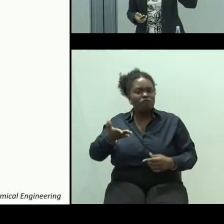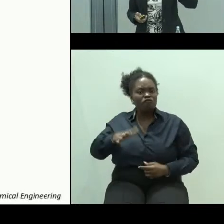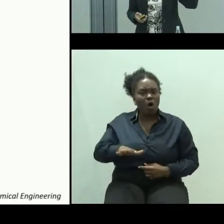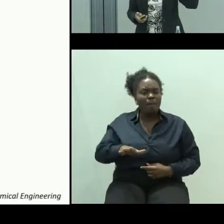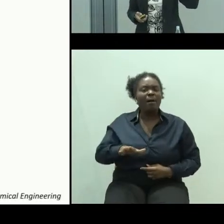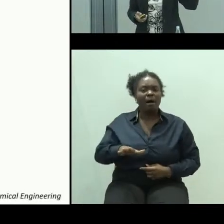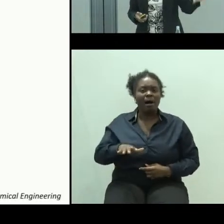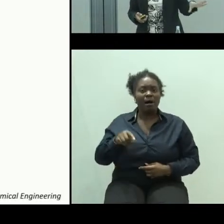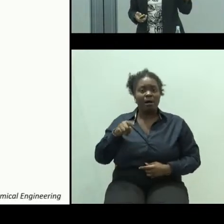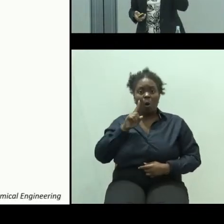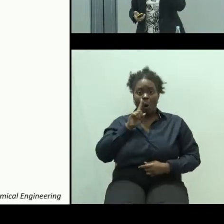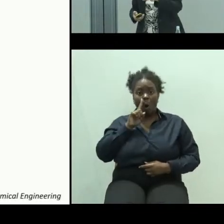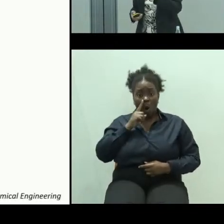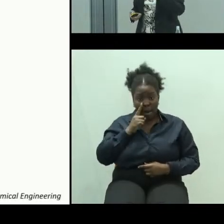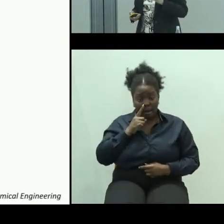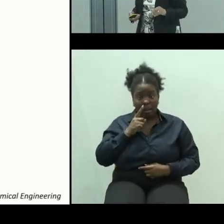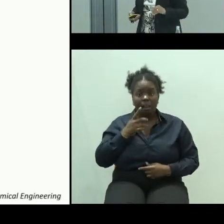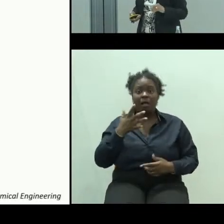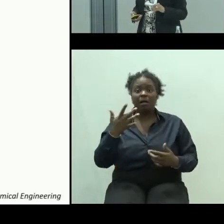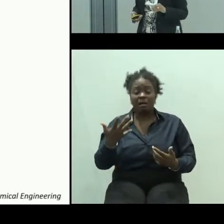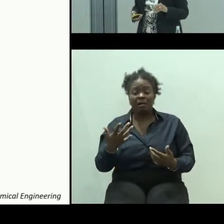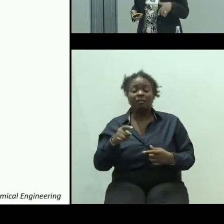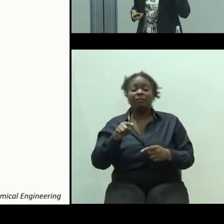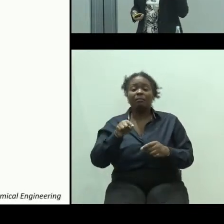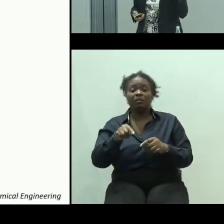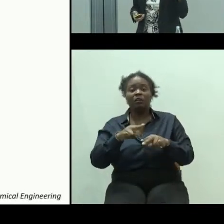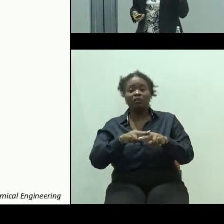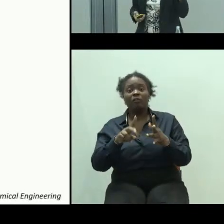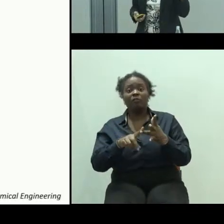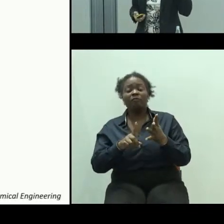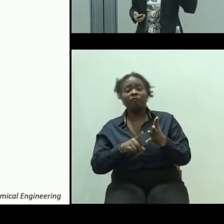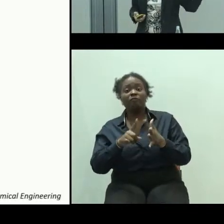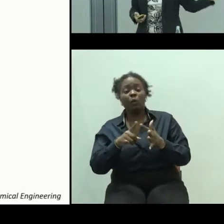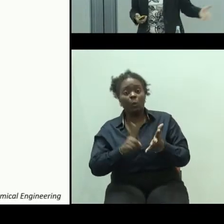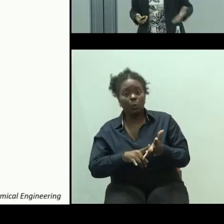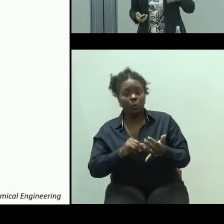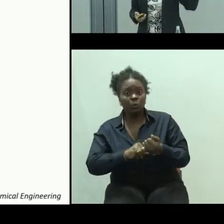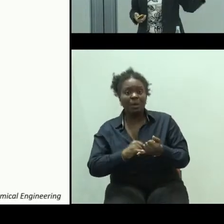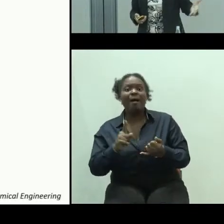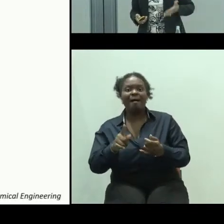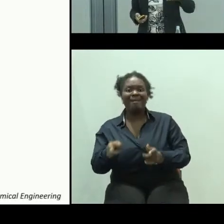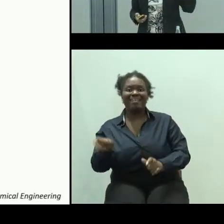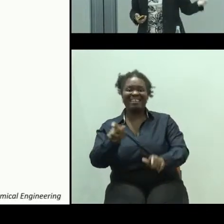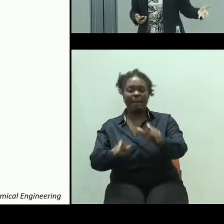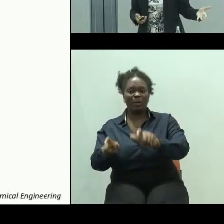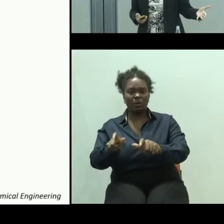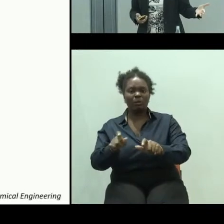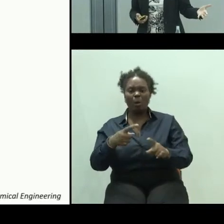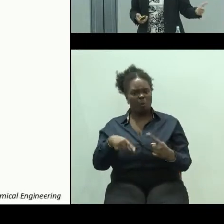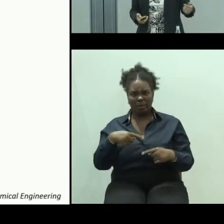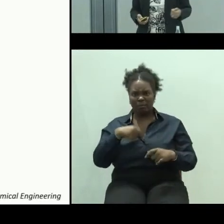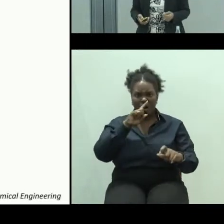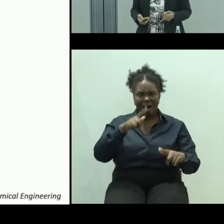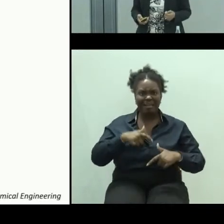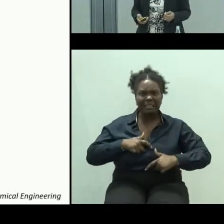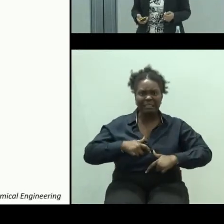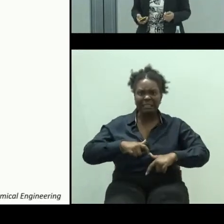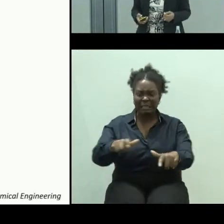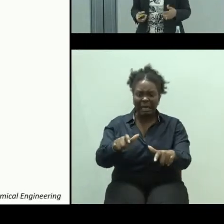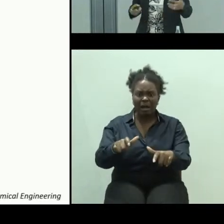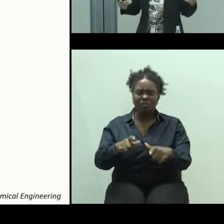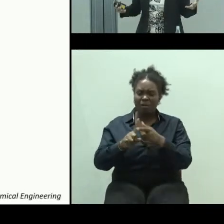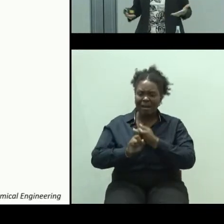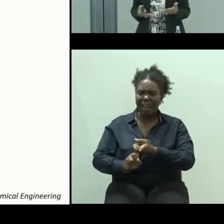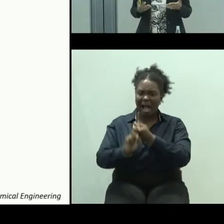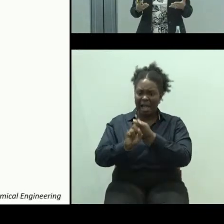going into fuels and also into chemicals. And then ask, well, if we can't keep relying upon this resource that's already